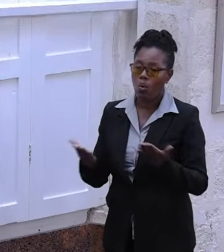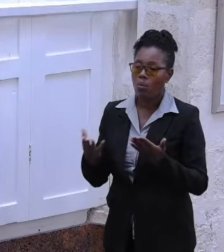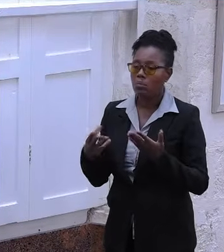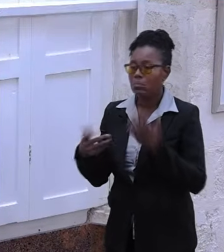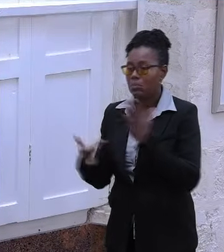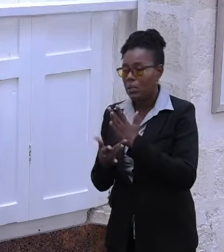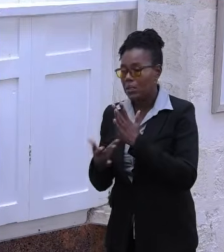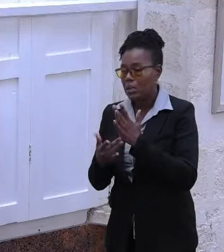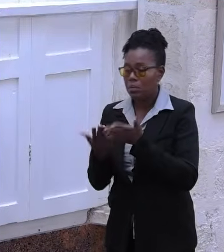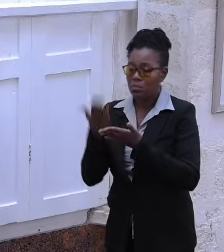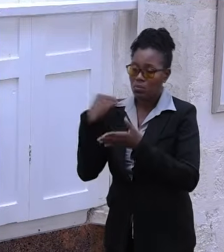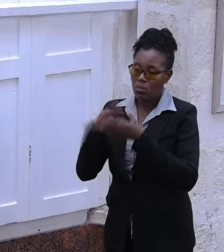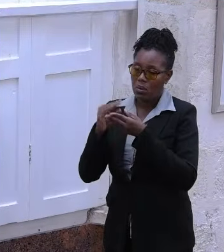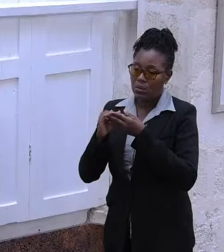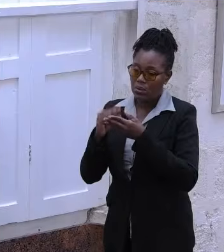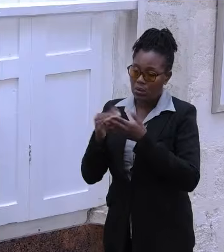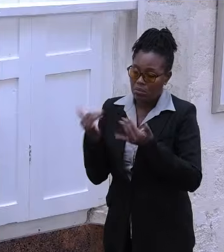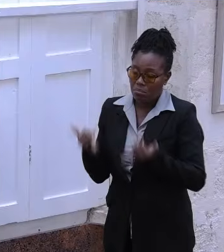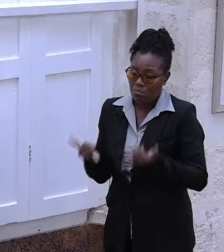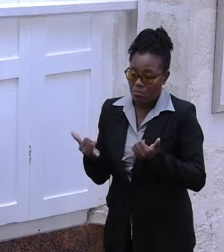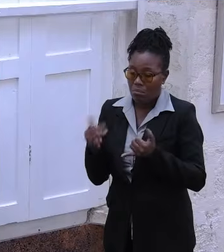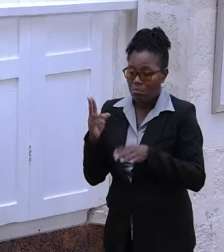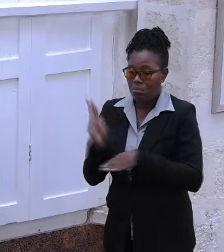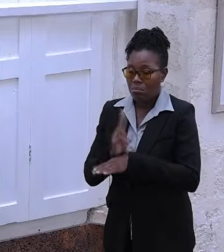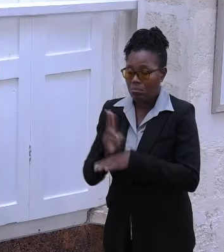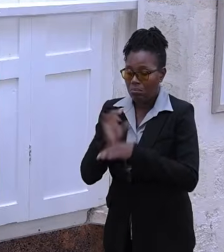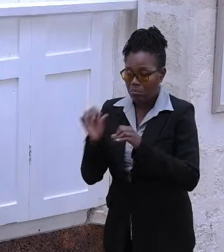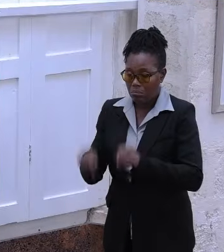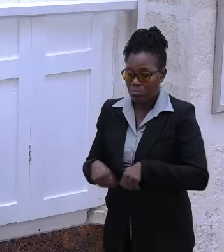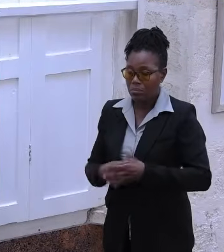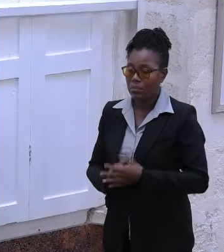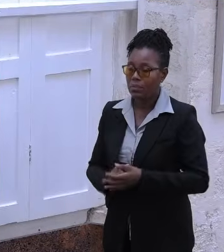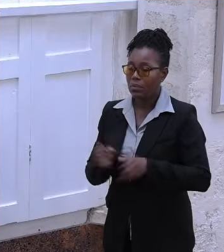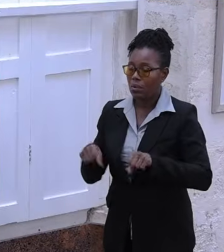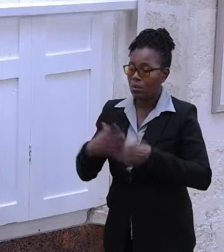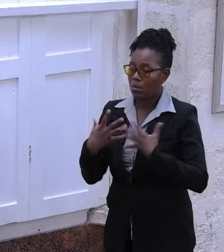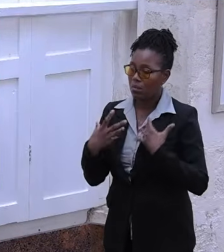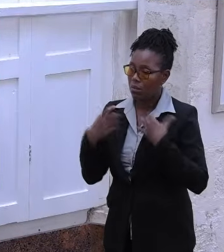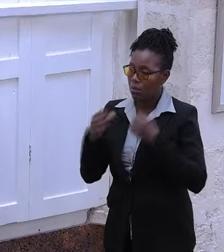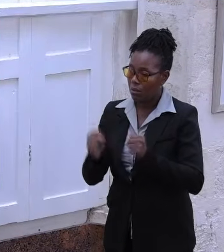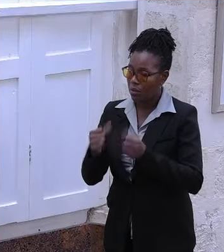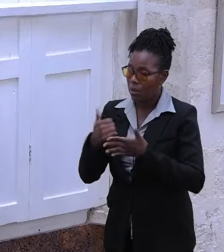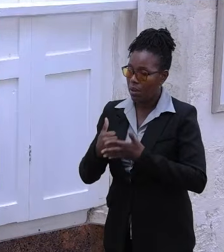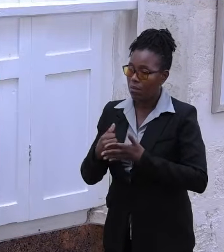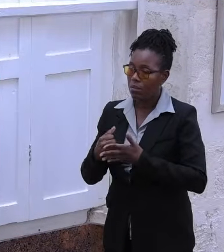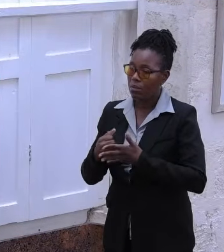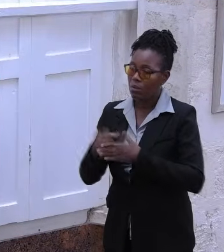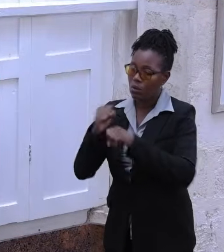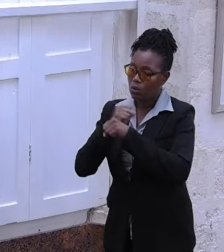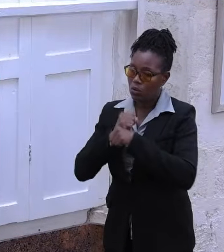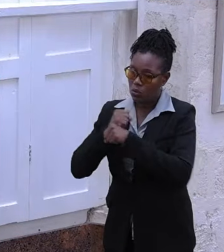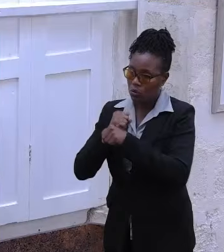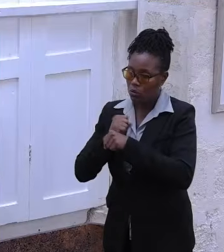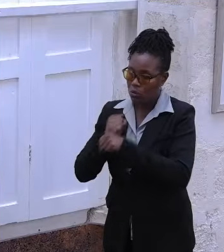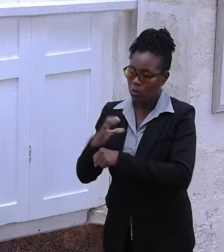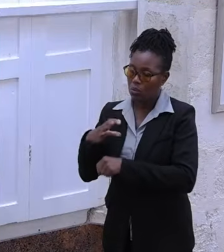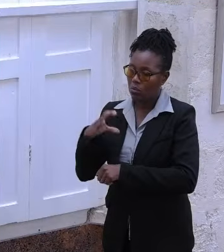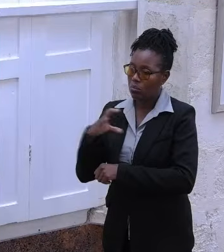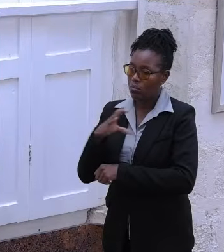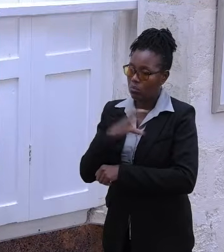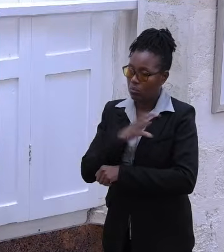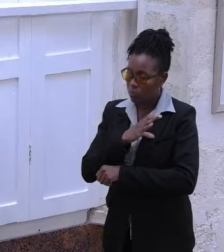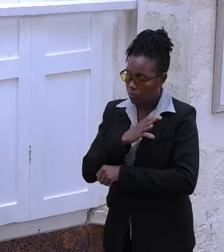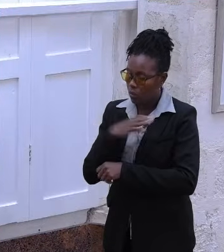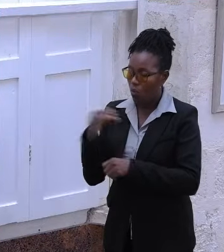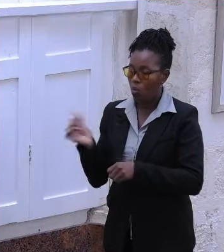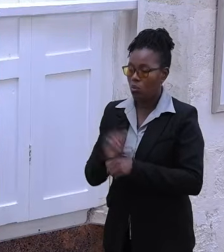is available. Given the confidence that we have a Security Council, given the confidence that